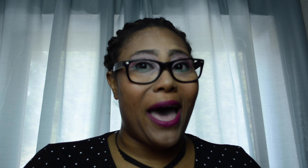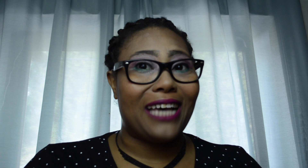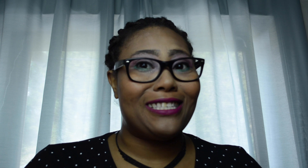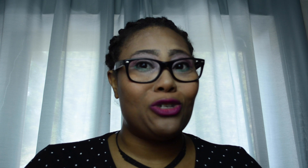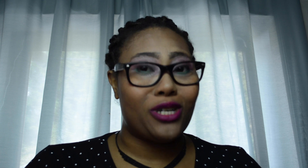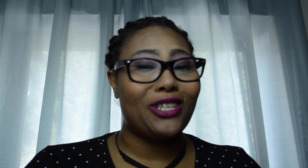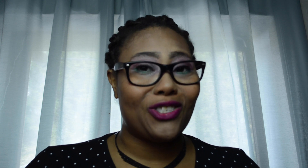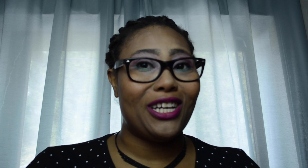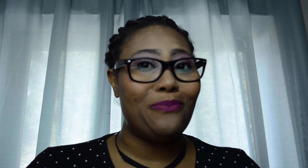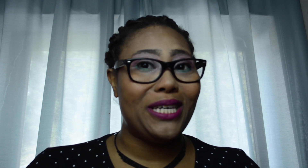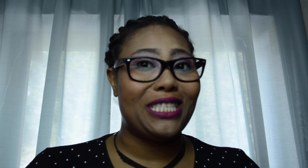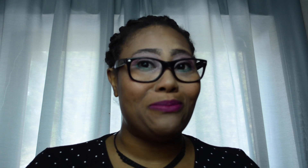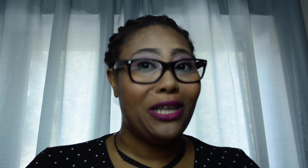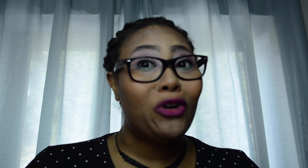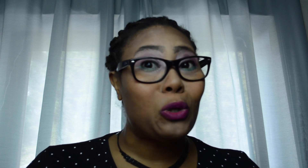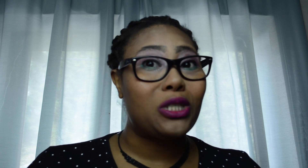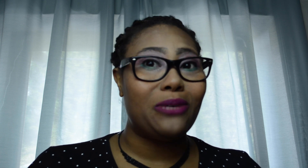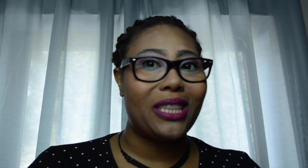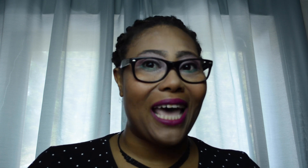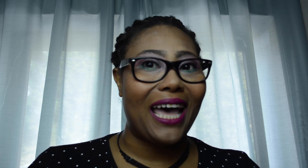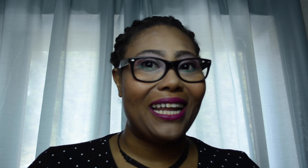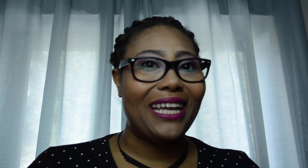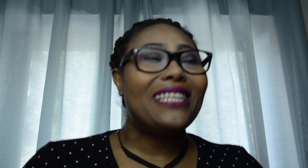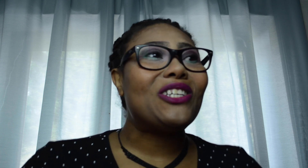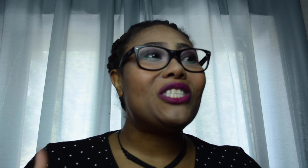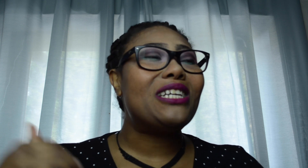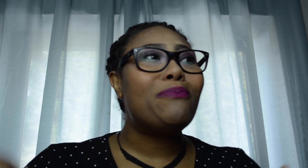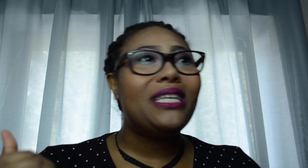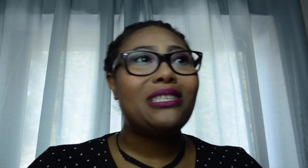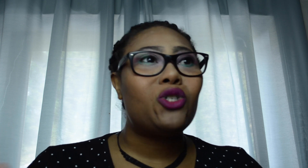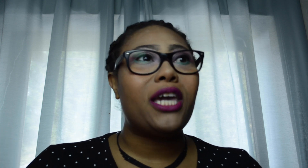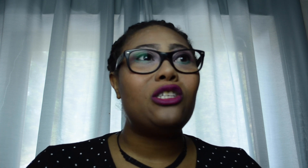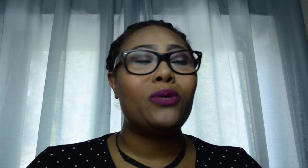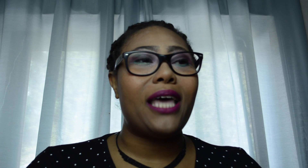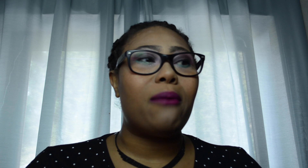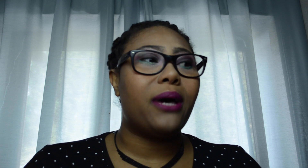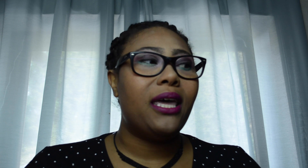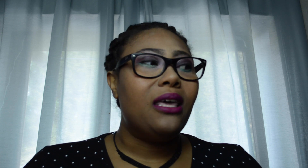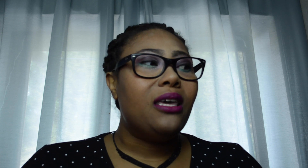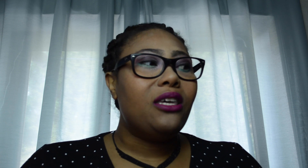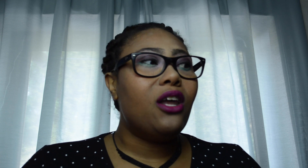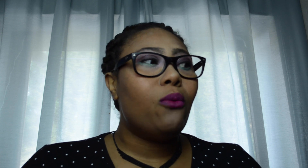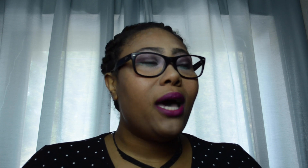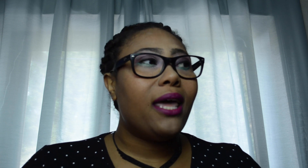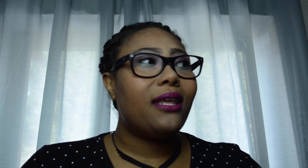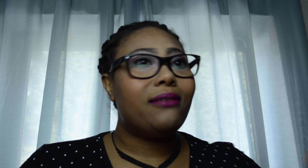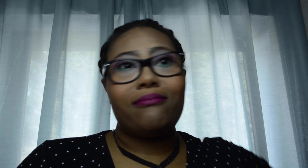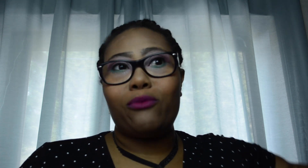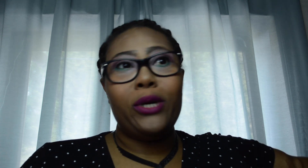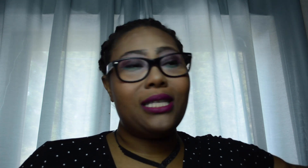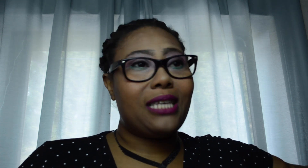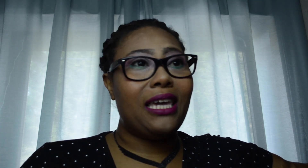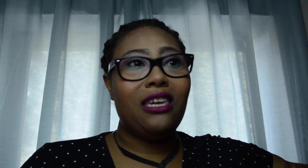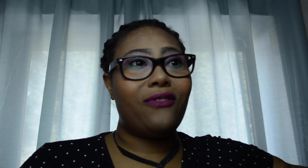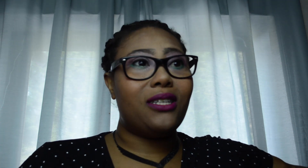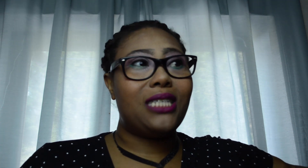in the past century, there's gonna be some difficulty with that. There's gonna be some change with that. But you know what?